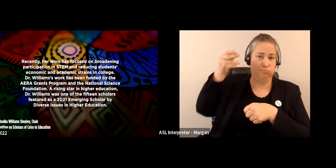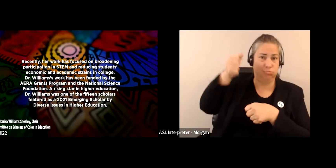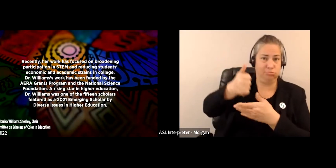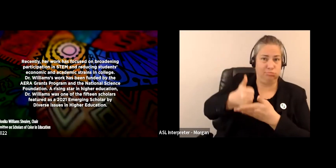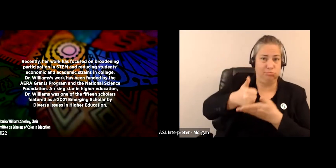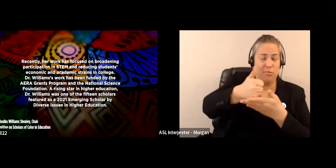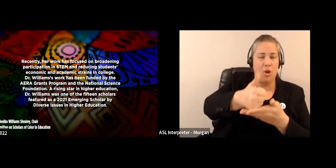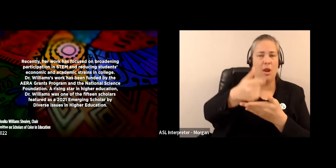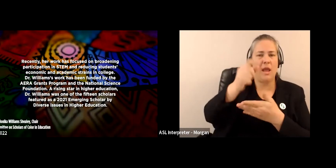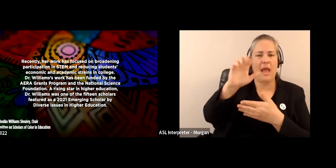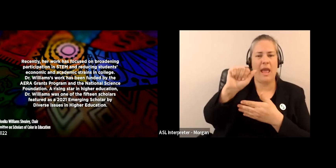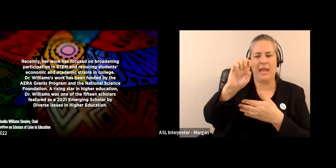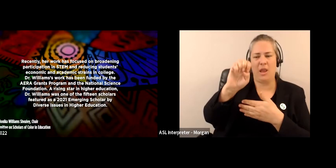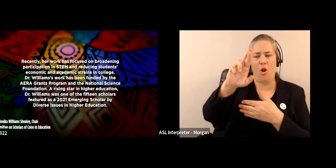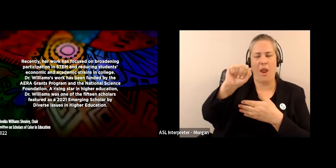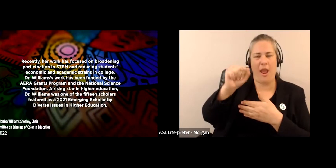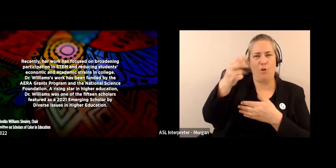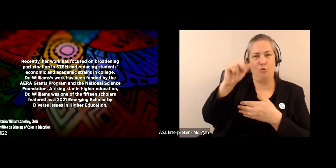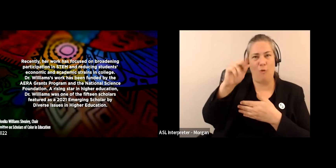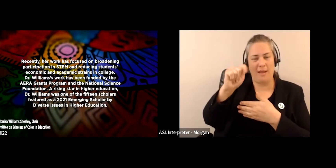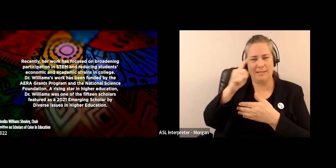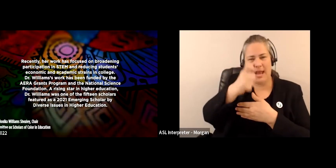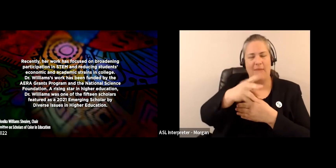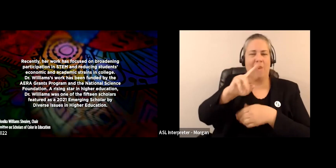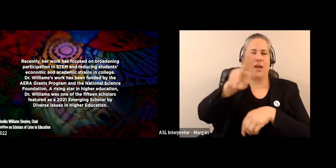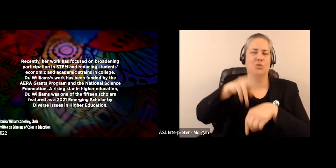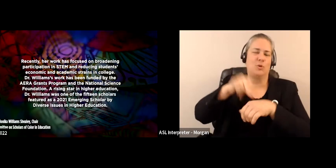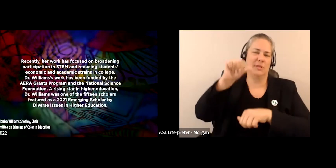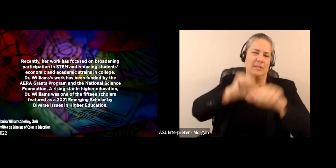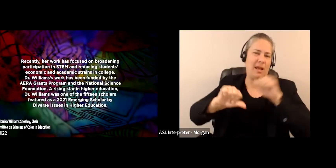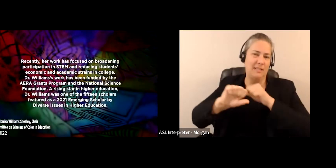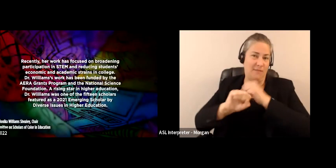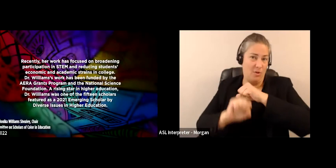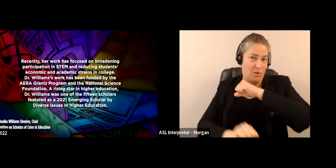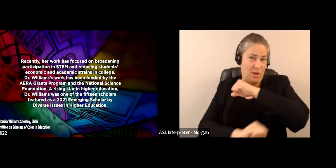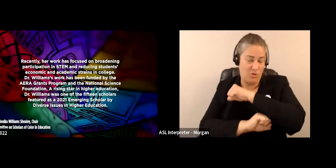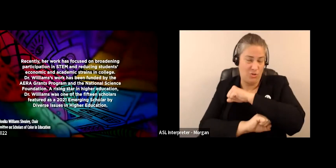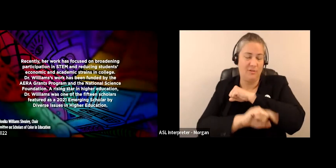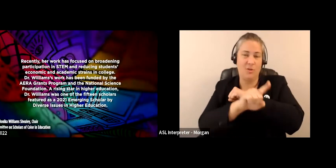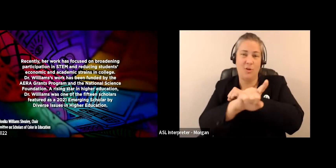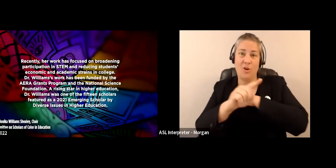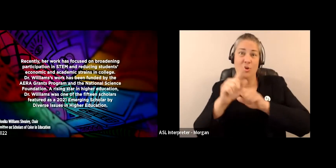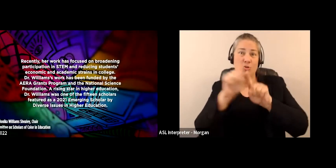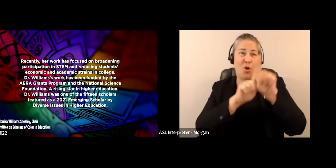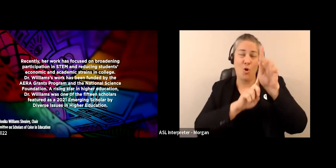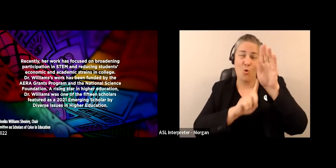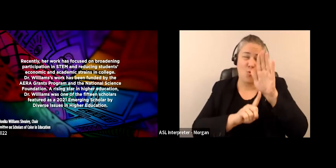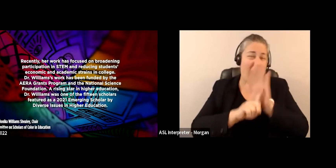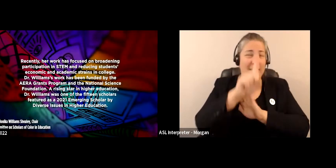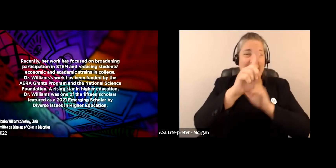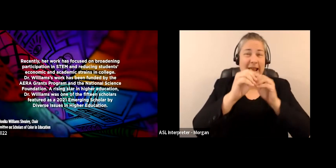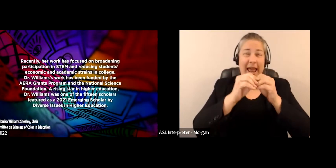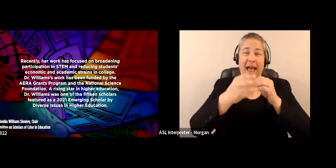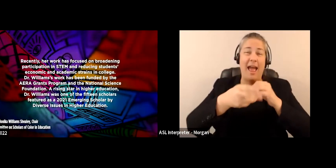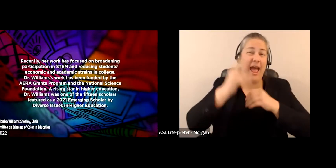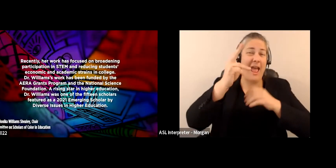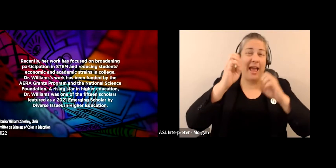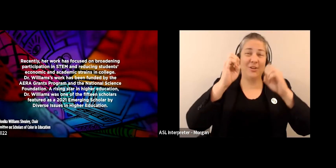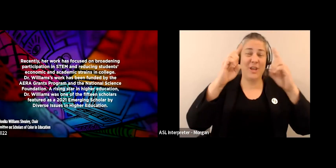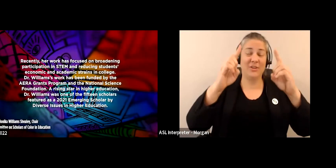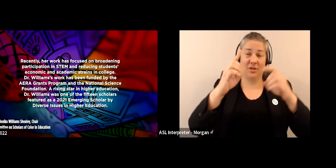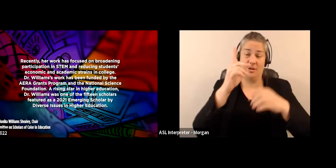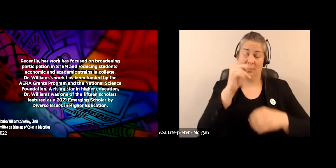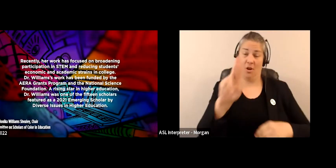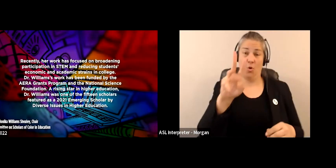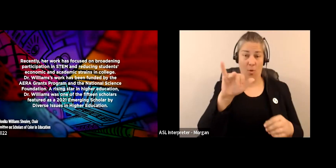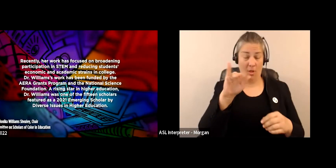Grants Program and the National Science Foundation. A rising star in higher education, Dr. Williams was one